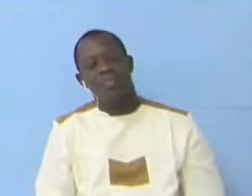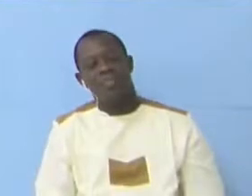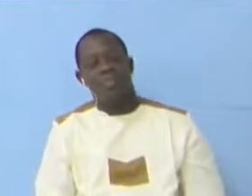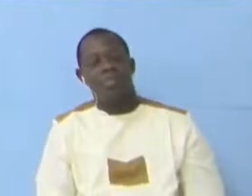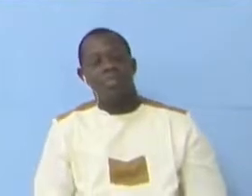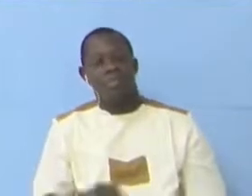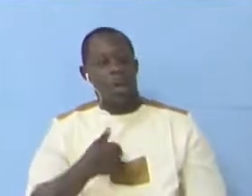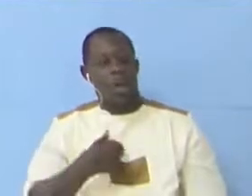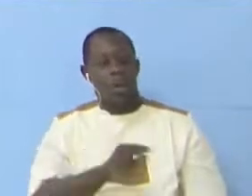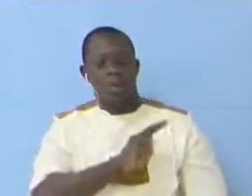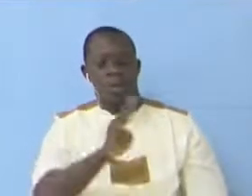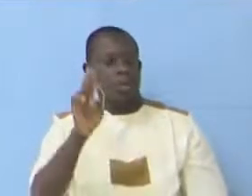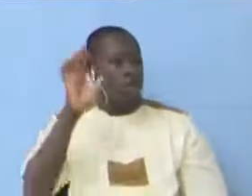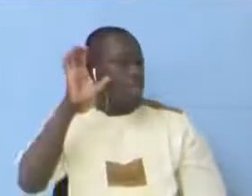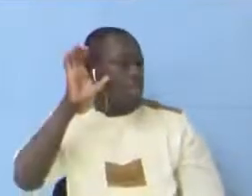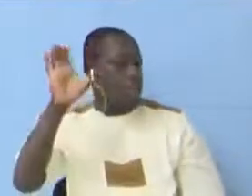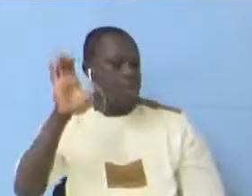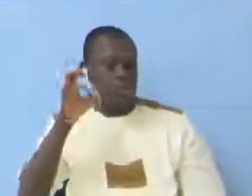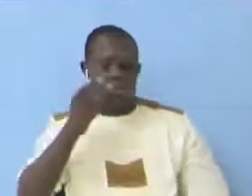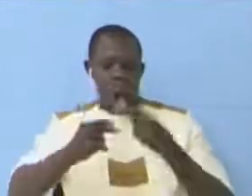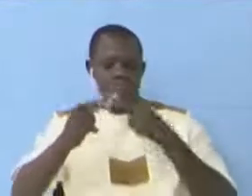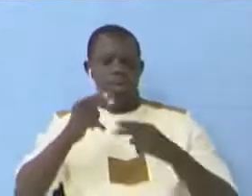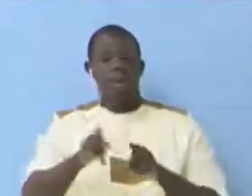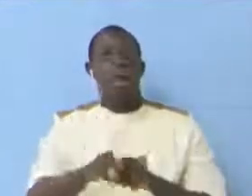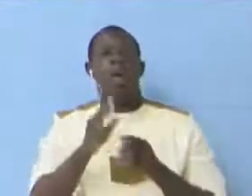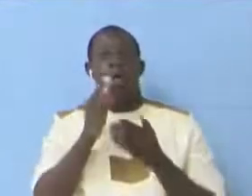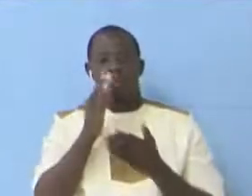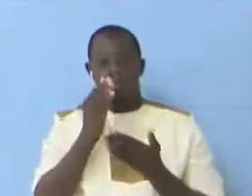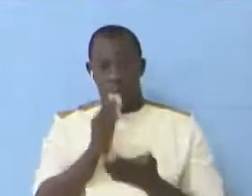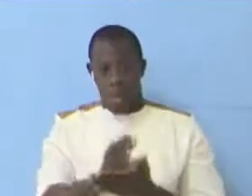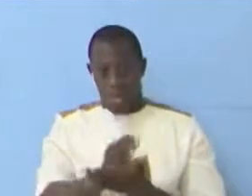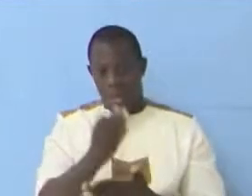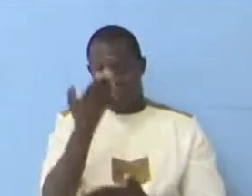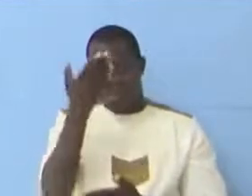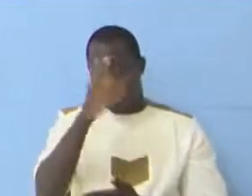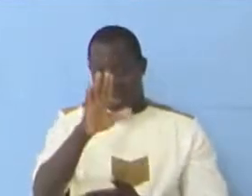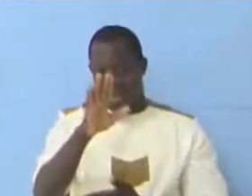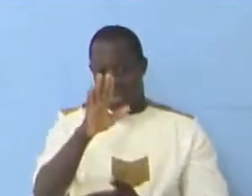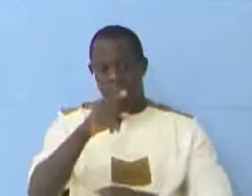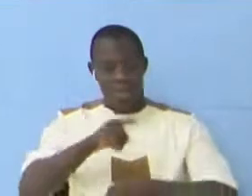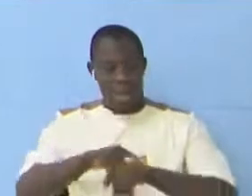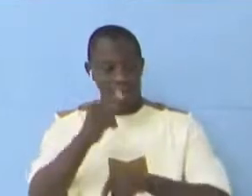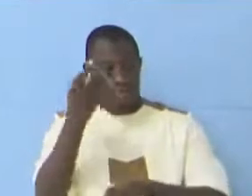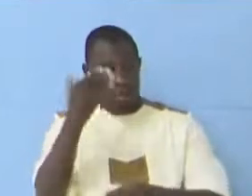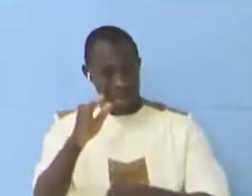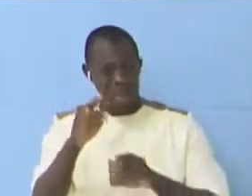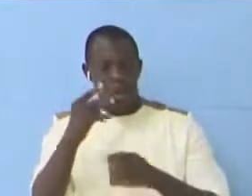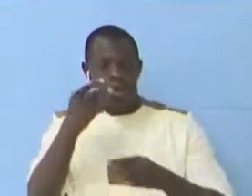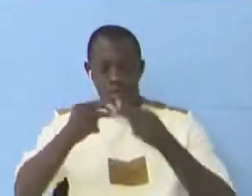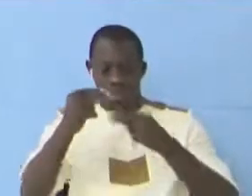I did not listen to that news, but the 10 o'clock news, I listened to it. That